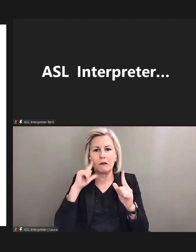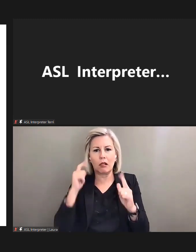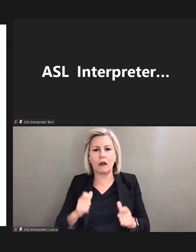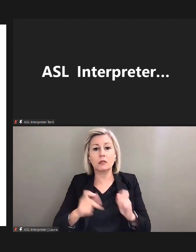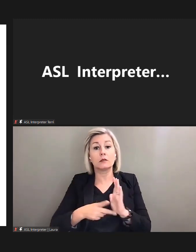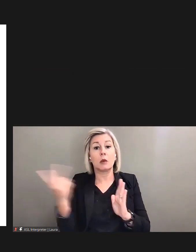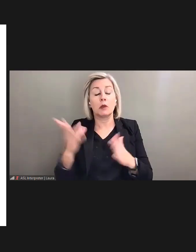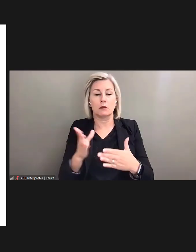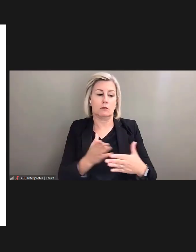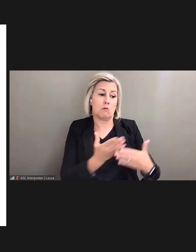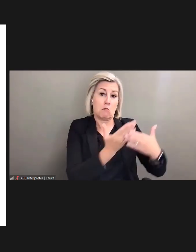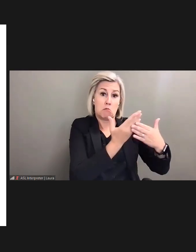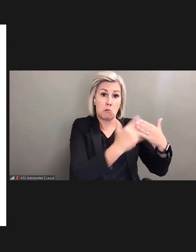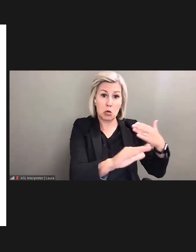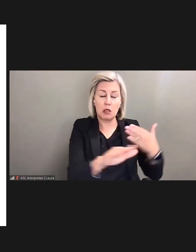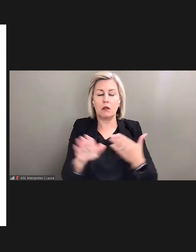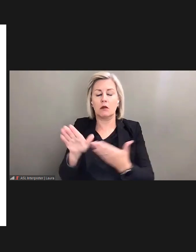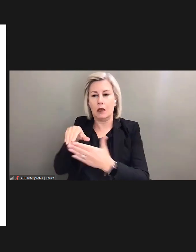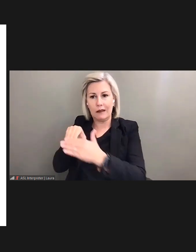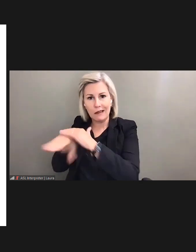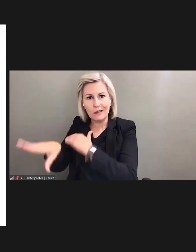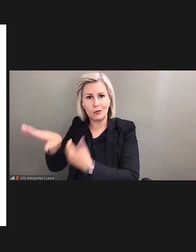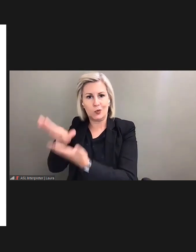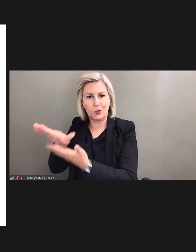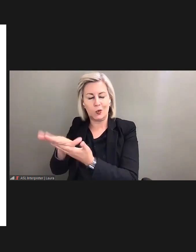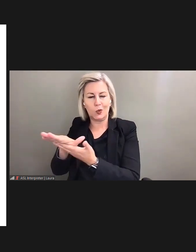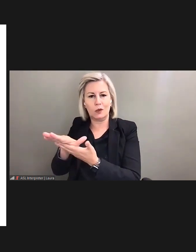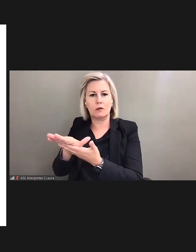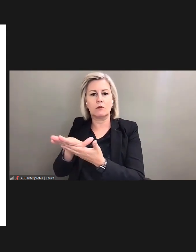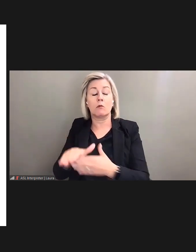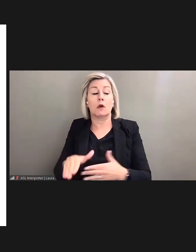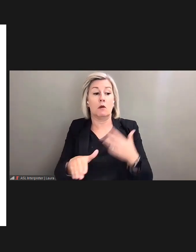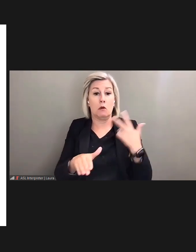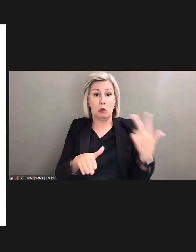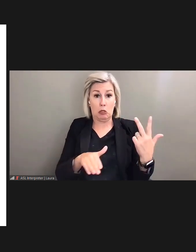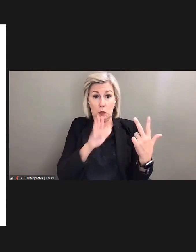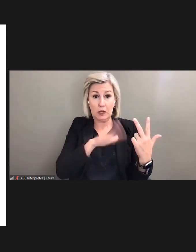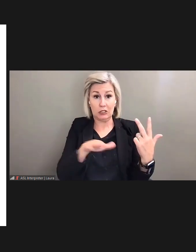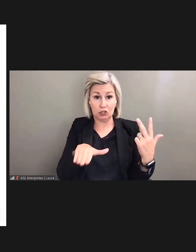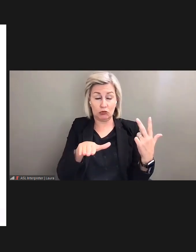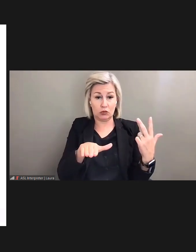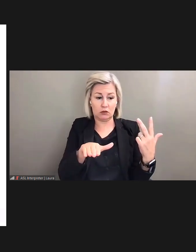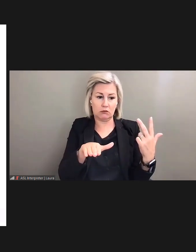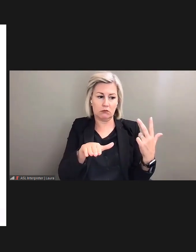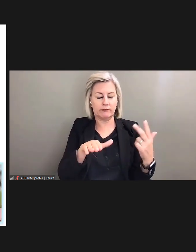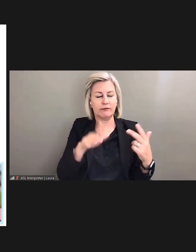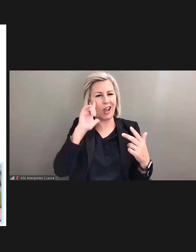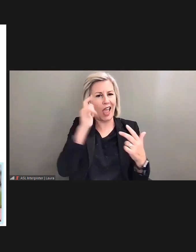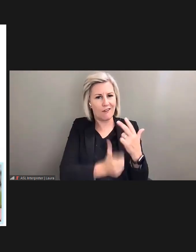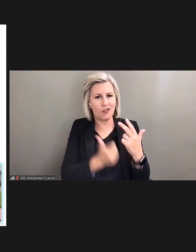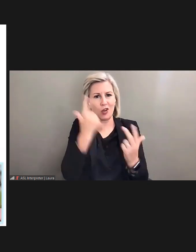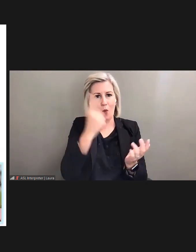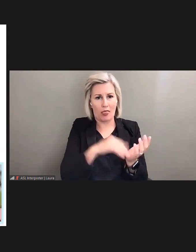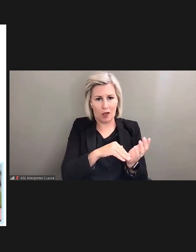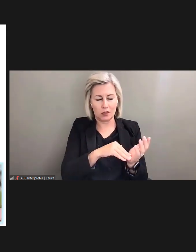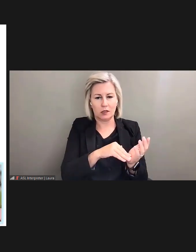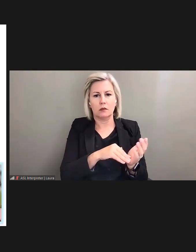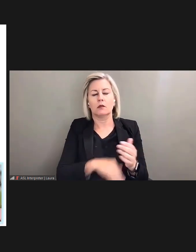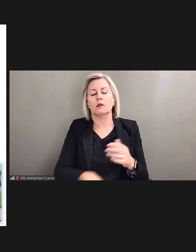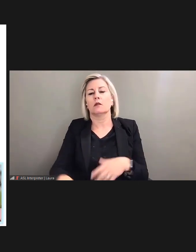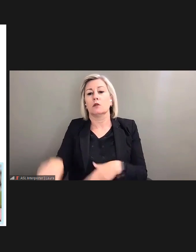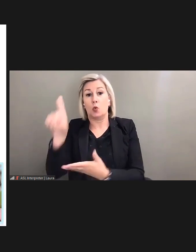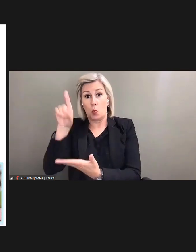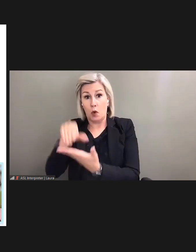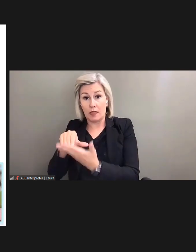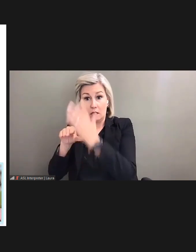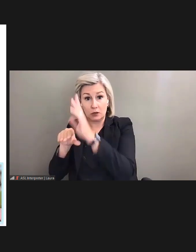between birth and school age, from about 3 children in 1,000 at birth to about 6 in 1,000